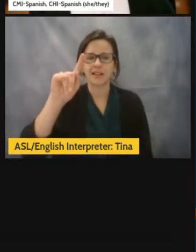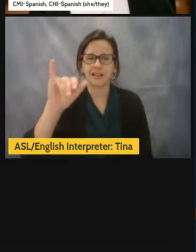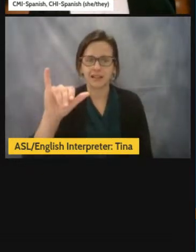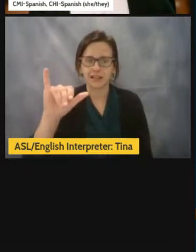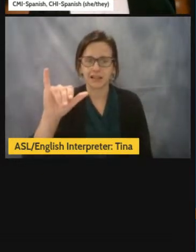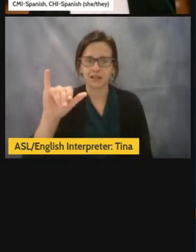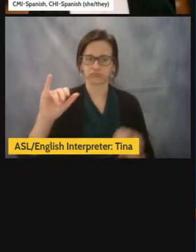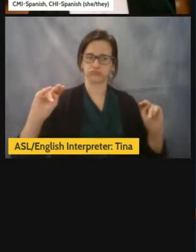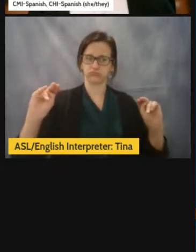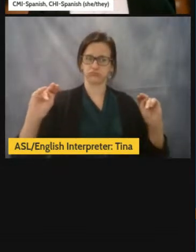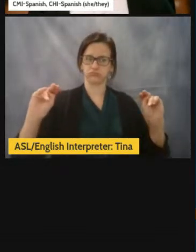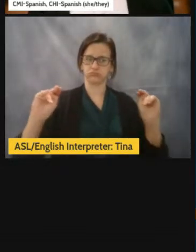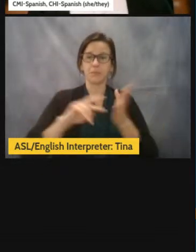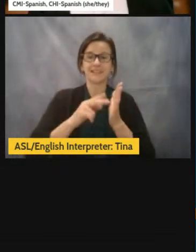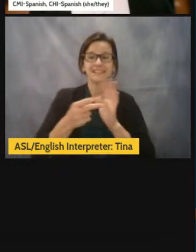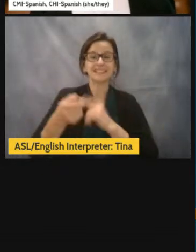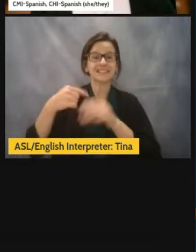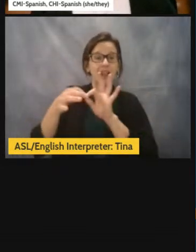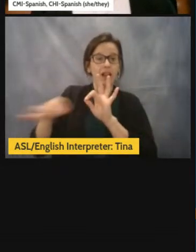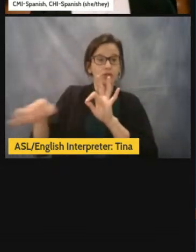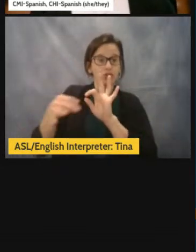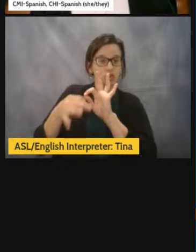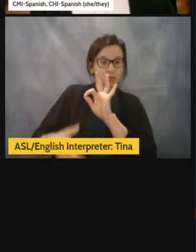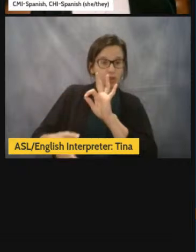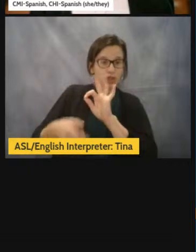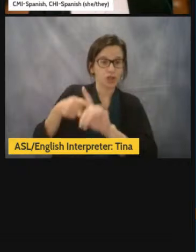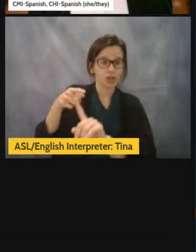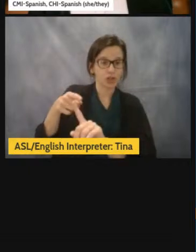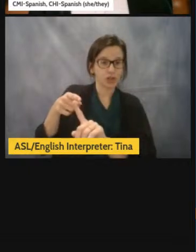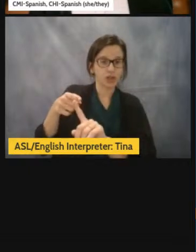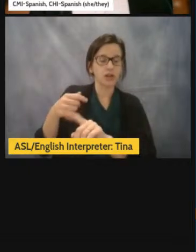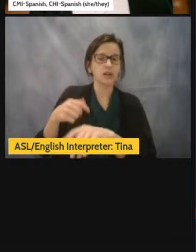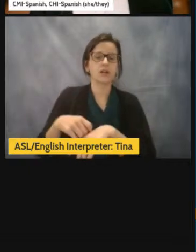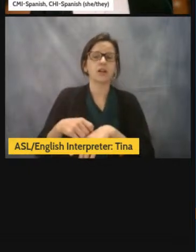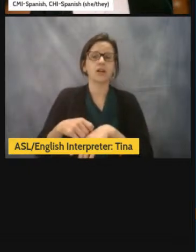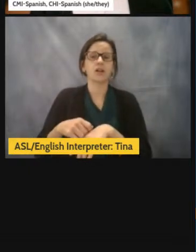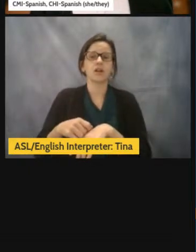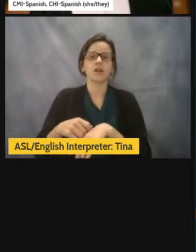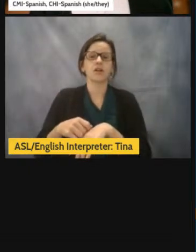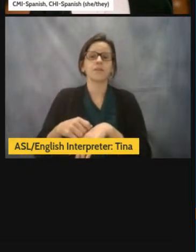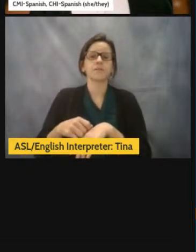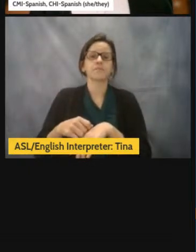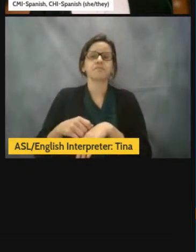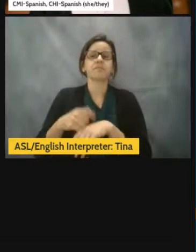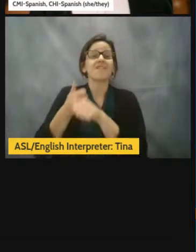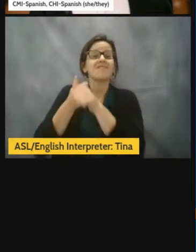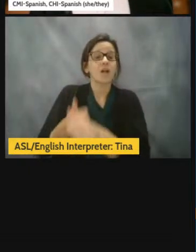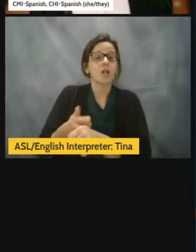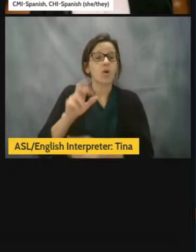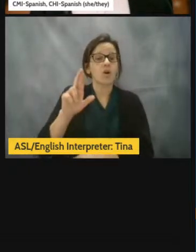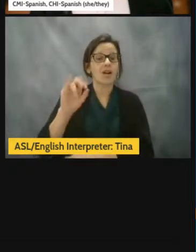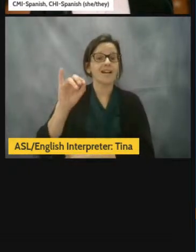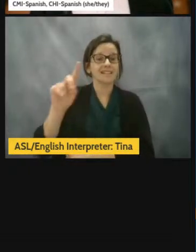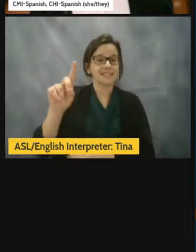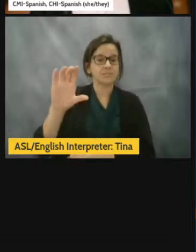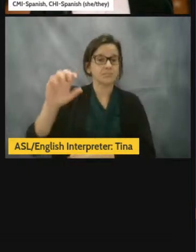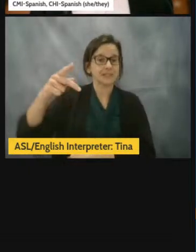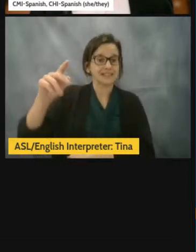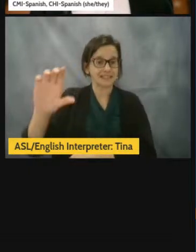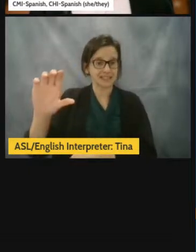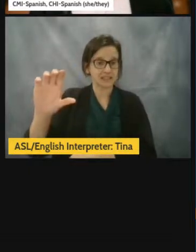language interpreter and you are following the RID, Code of Professional Conduct, this is not its own ethical